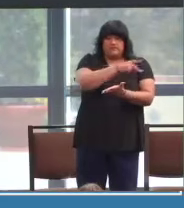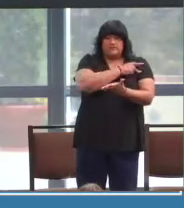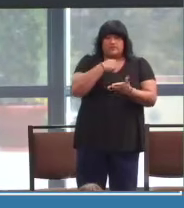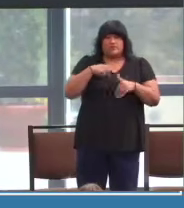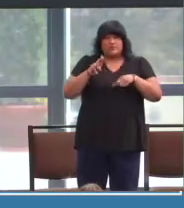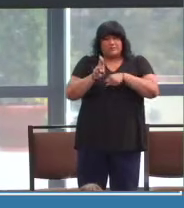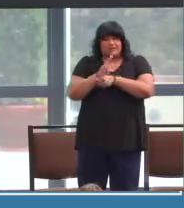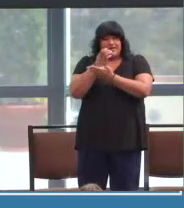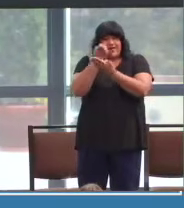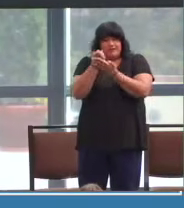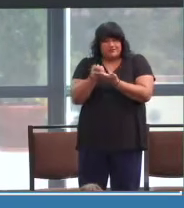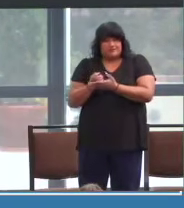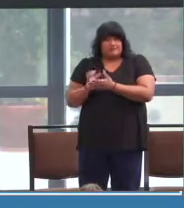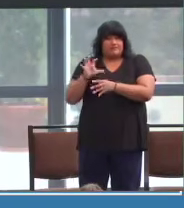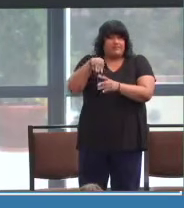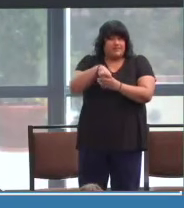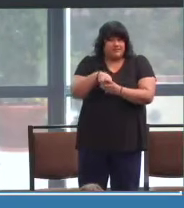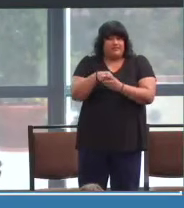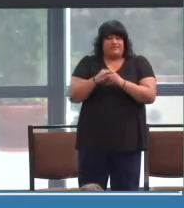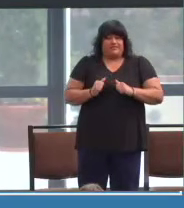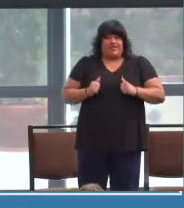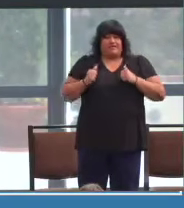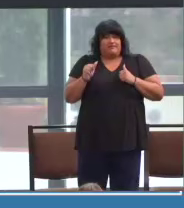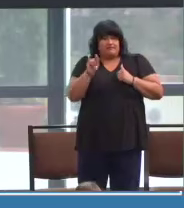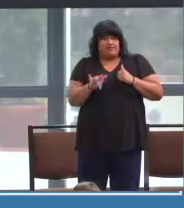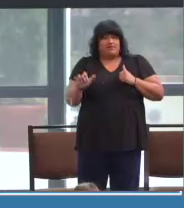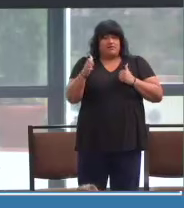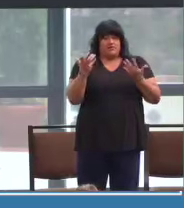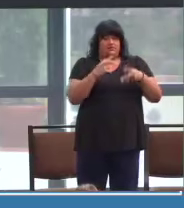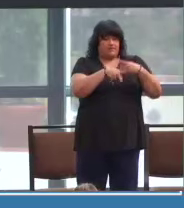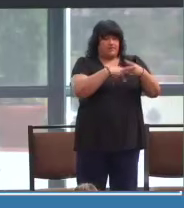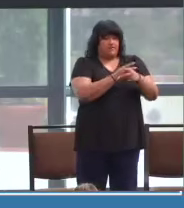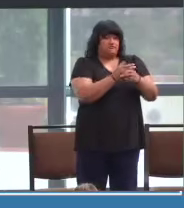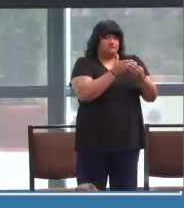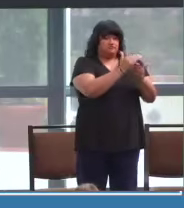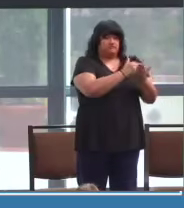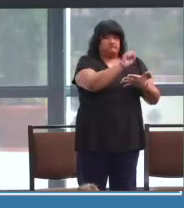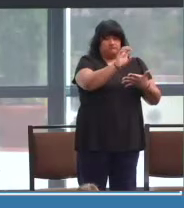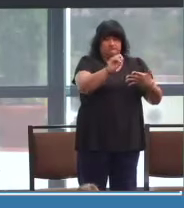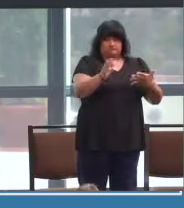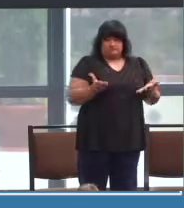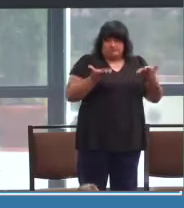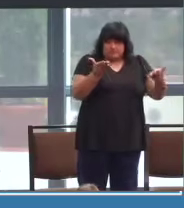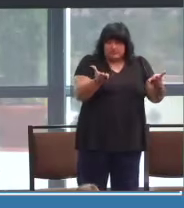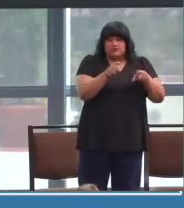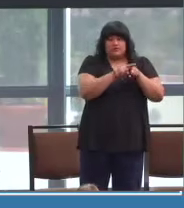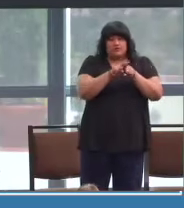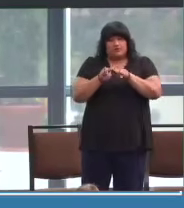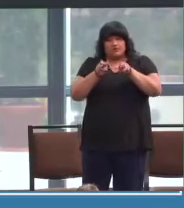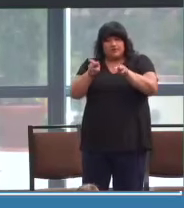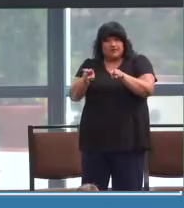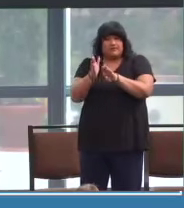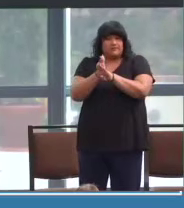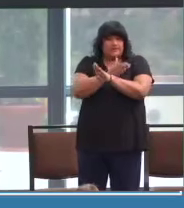lifestyle modifications and see what kind of recommendations we have in our guidelines to help our patients. We'll also be looking at preconception